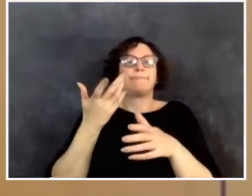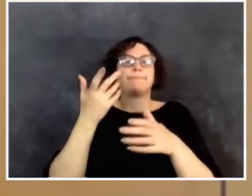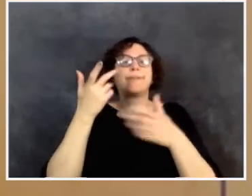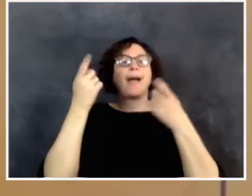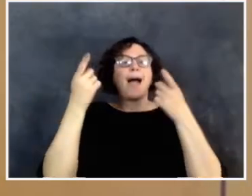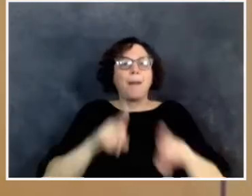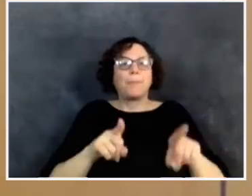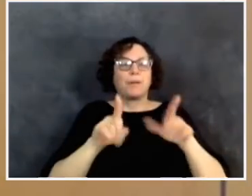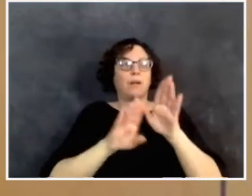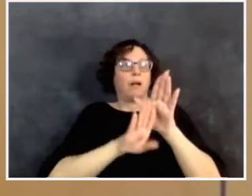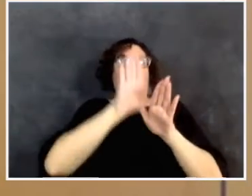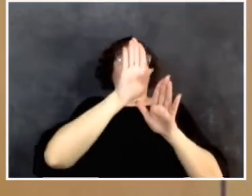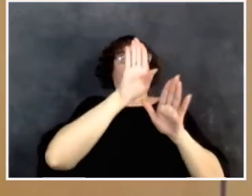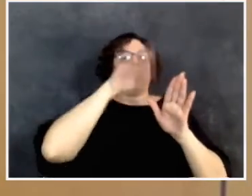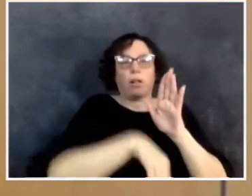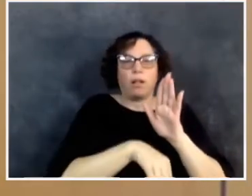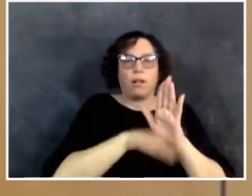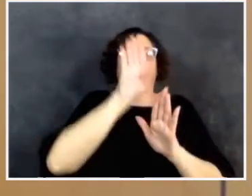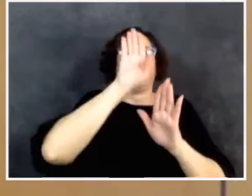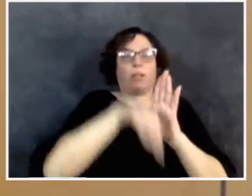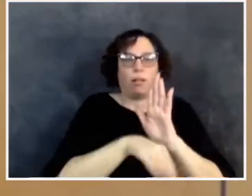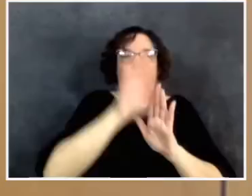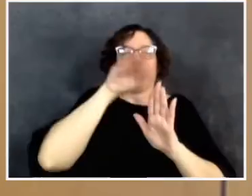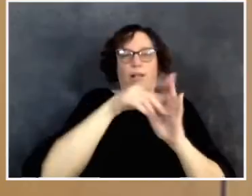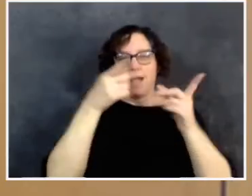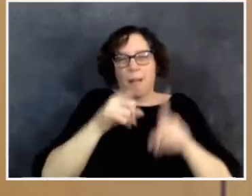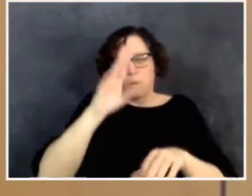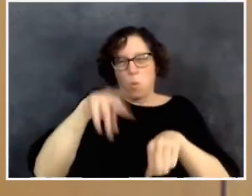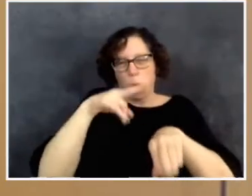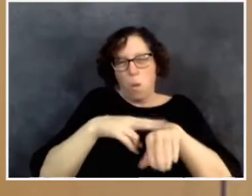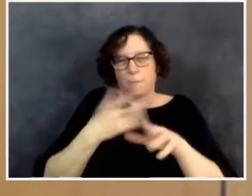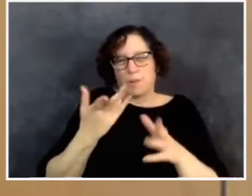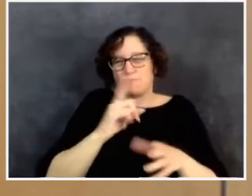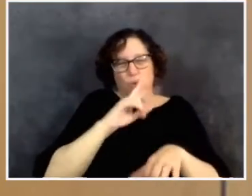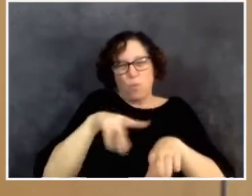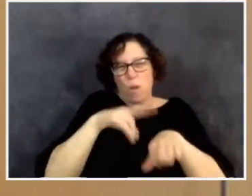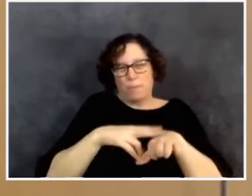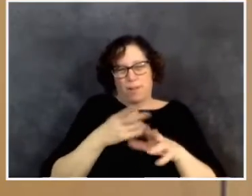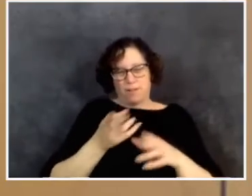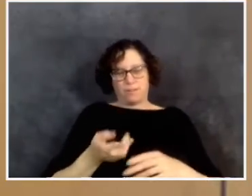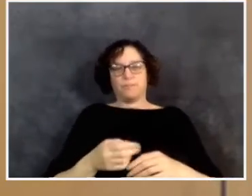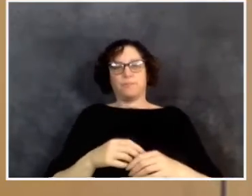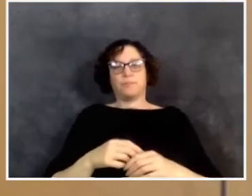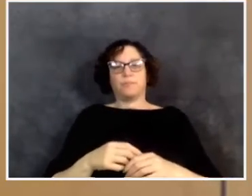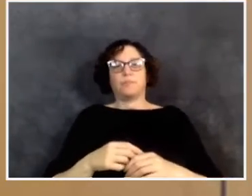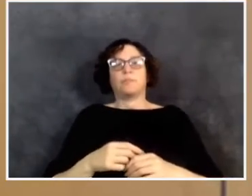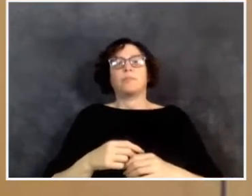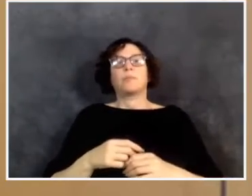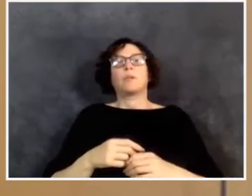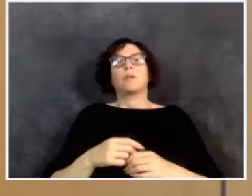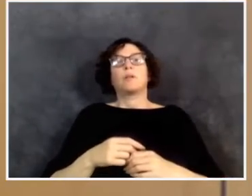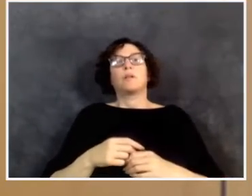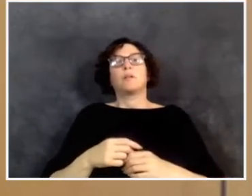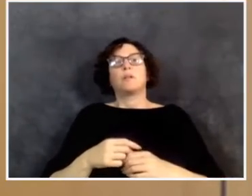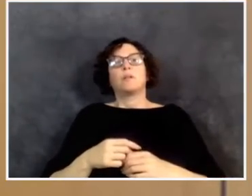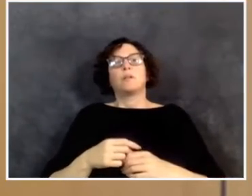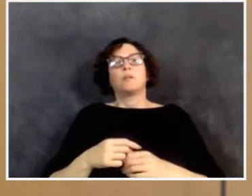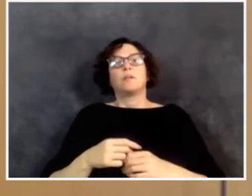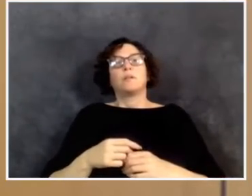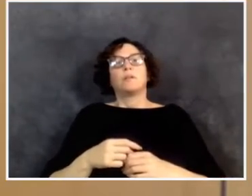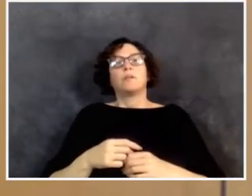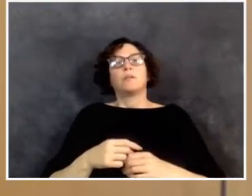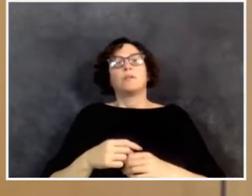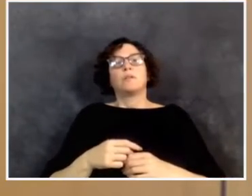days we'll see them go down. And the important thing is to look at them in the broader picture and what